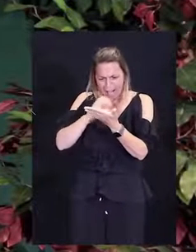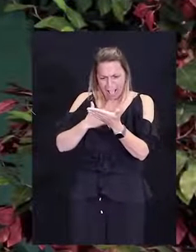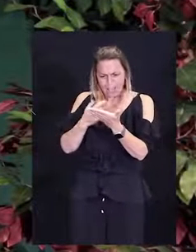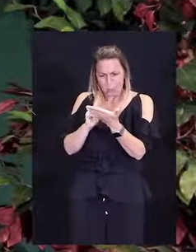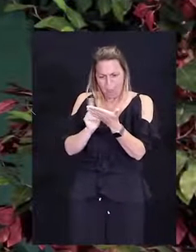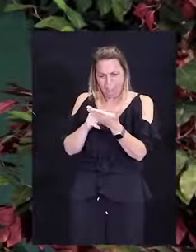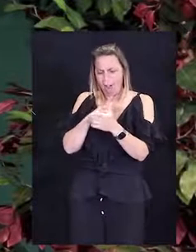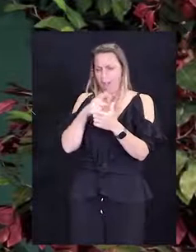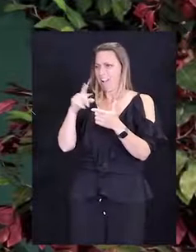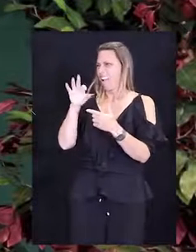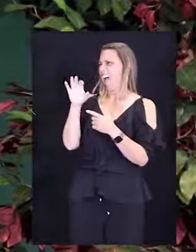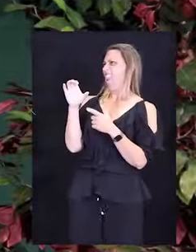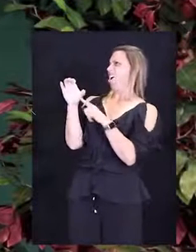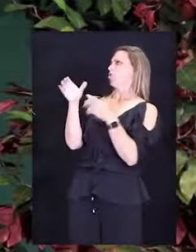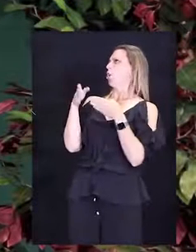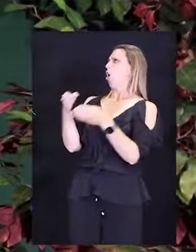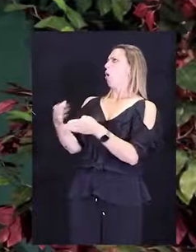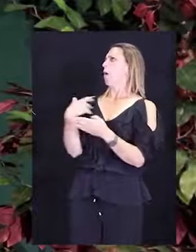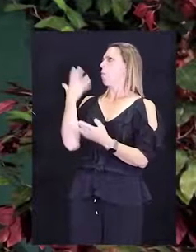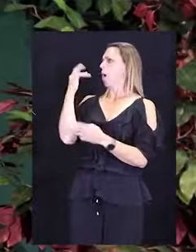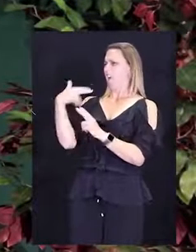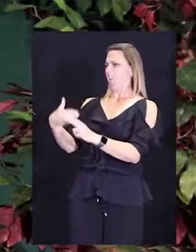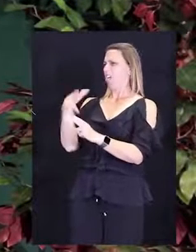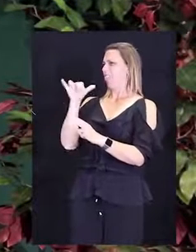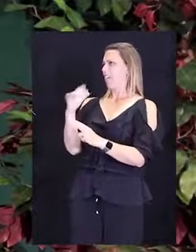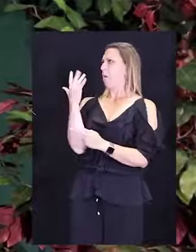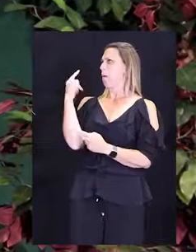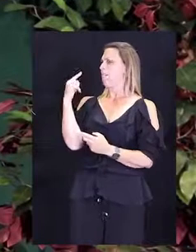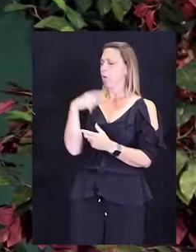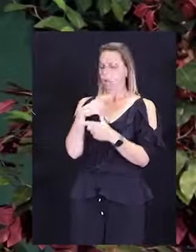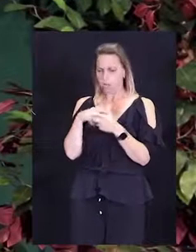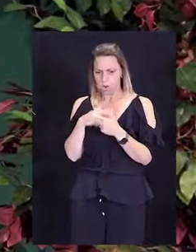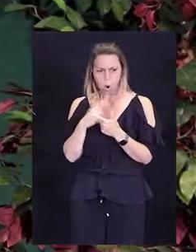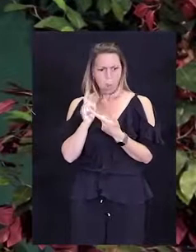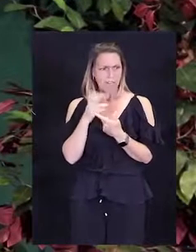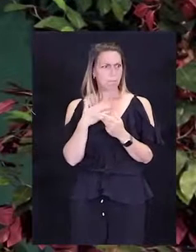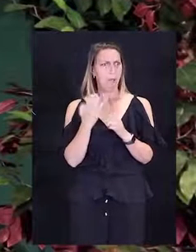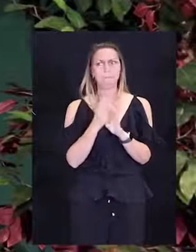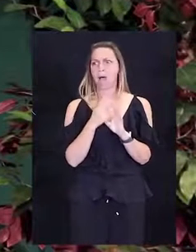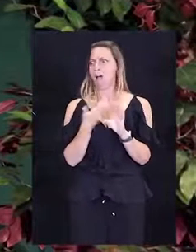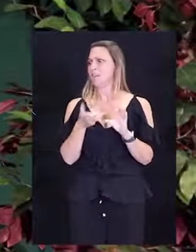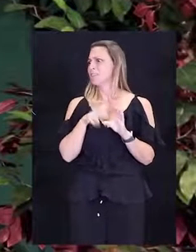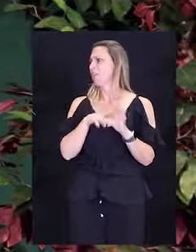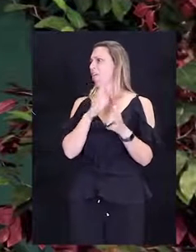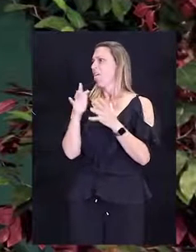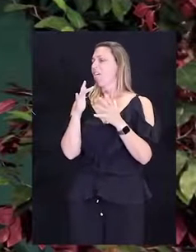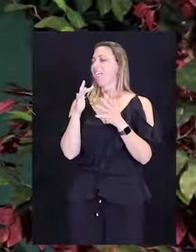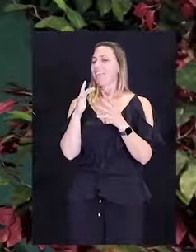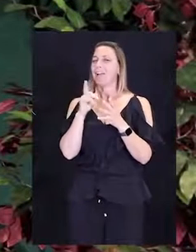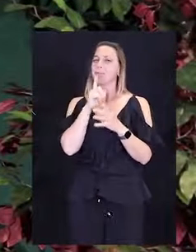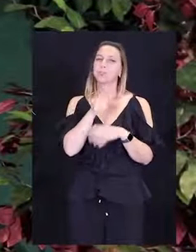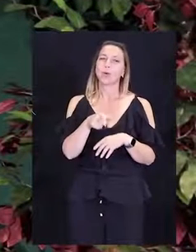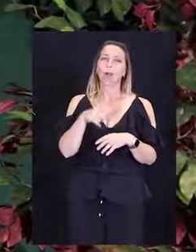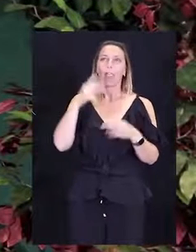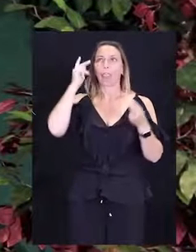was. Why do we even call that it the 900 hallway? What bus you ride and where your bus is